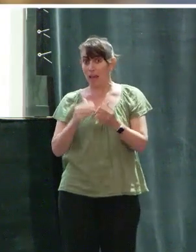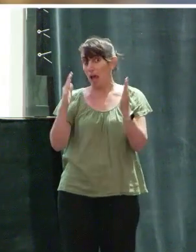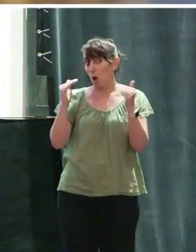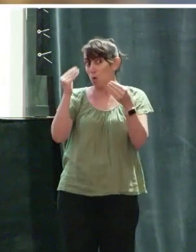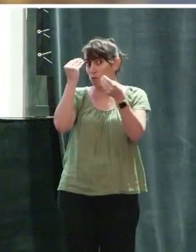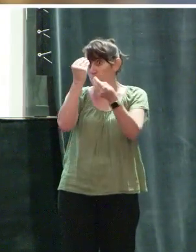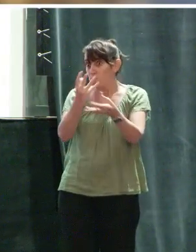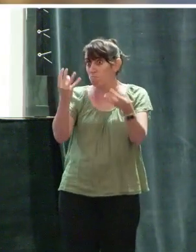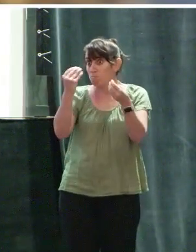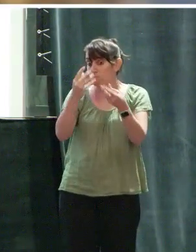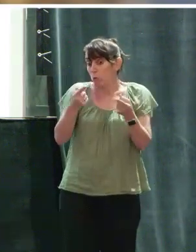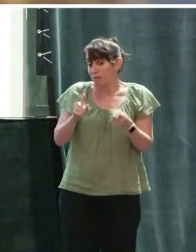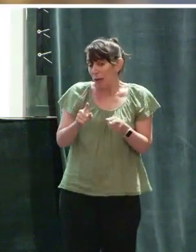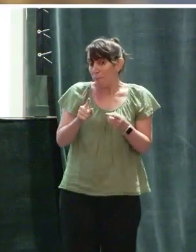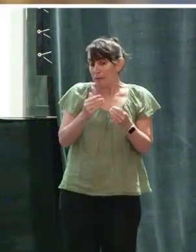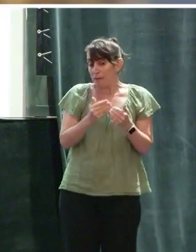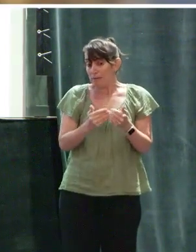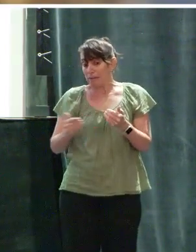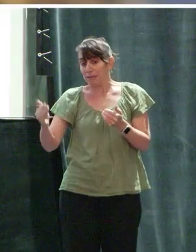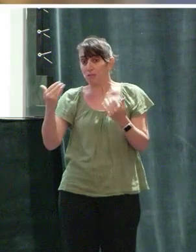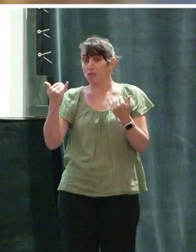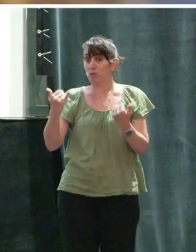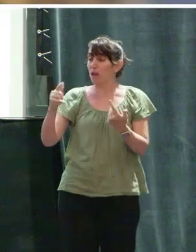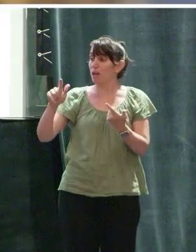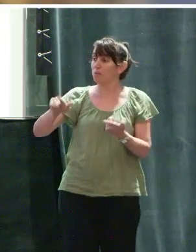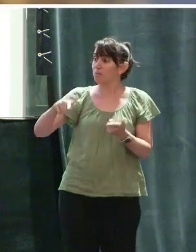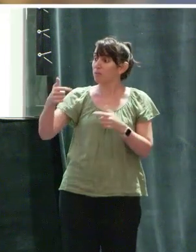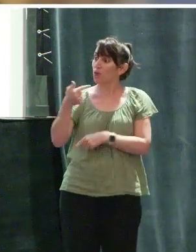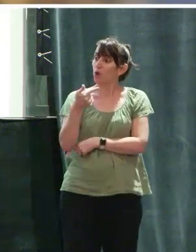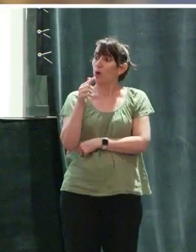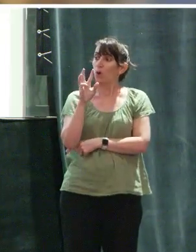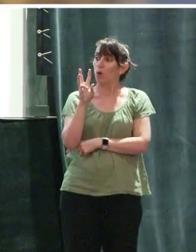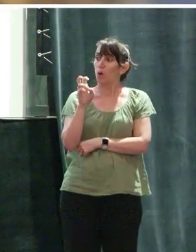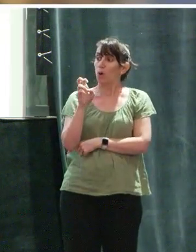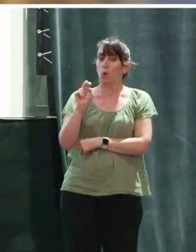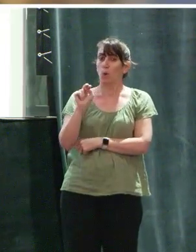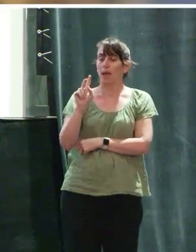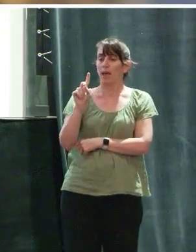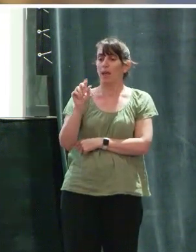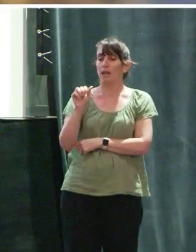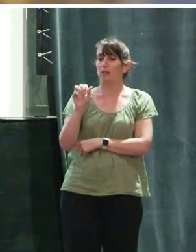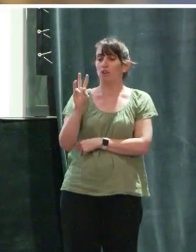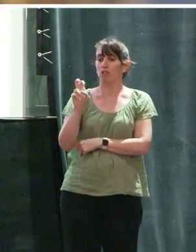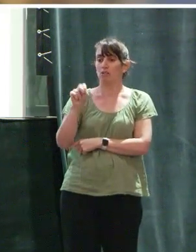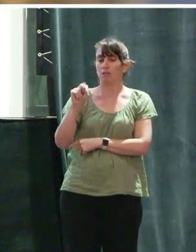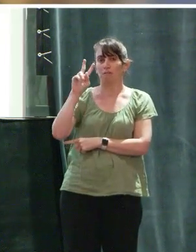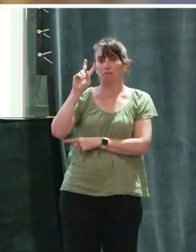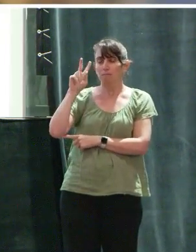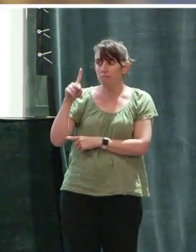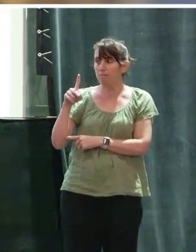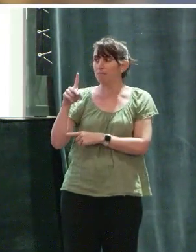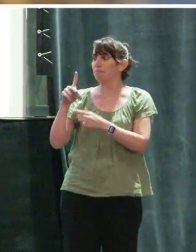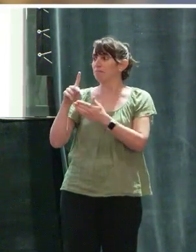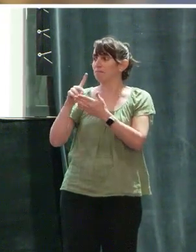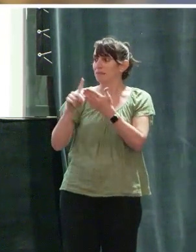see it continue to move forward. So the meat of the conversation, I'm going to turn over to Gwen Dawson, who's our Senior Vice President for Design and Construction, who's been really